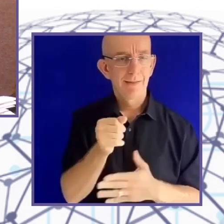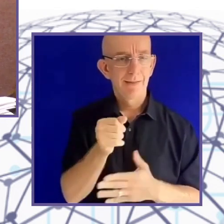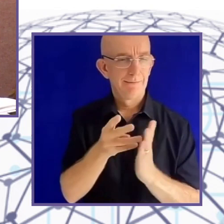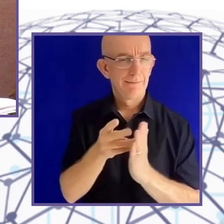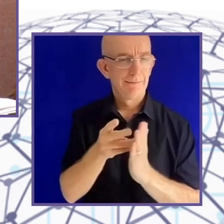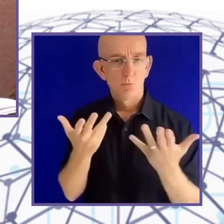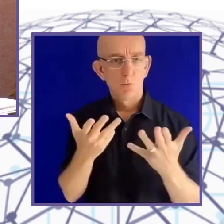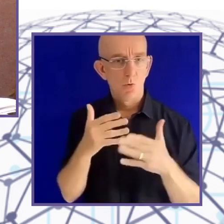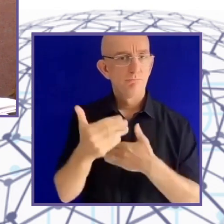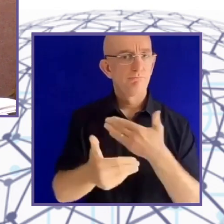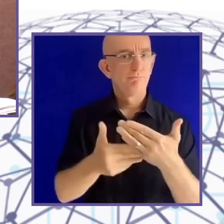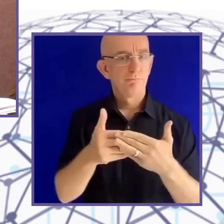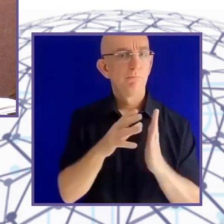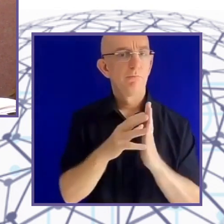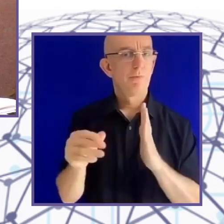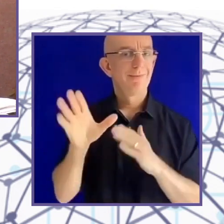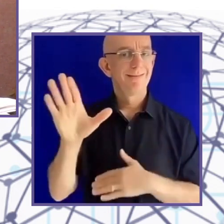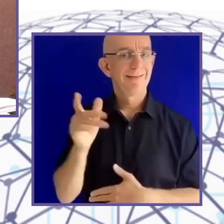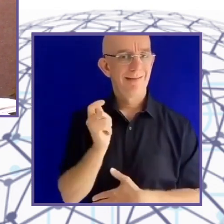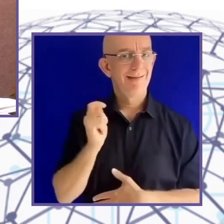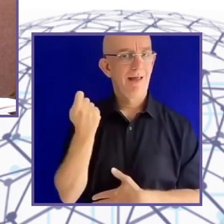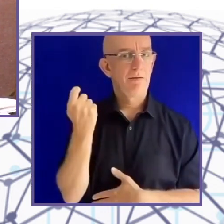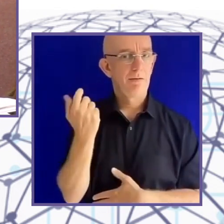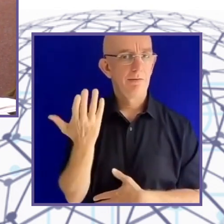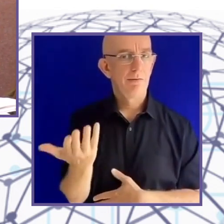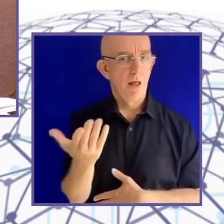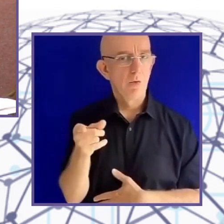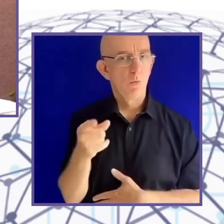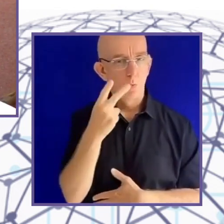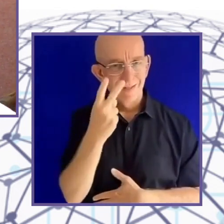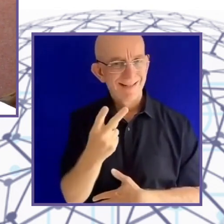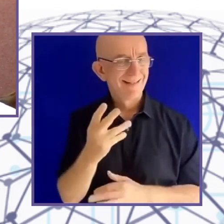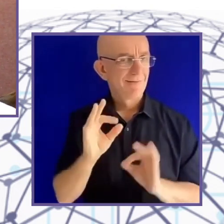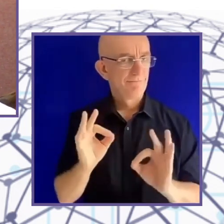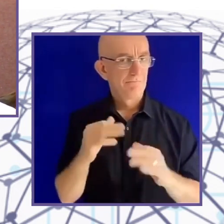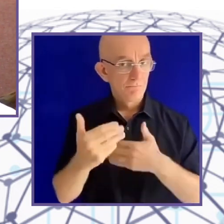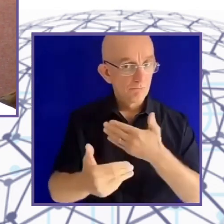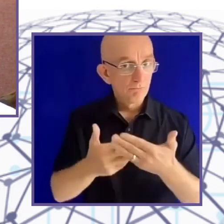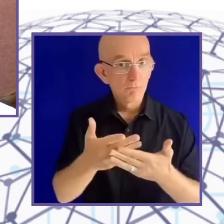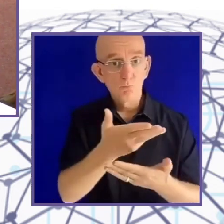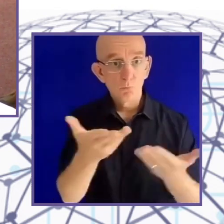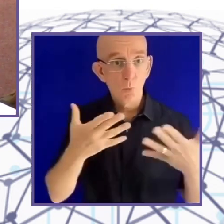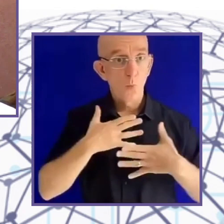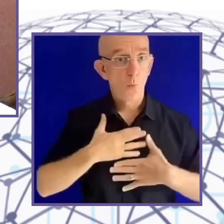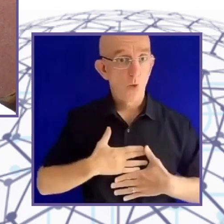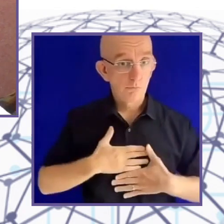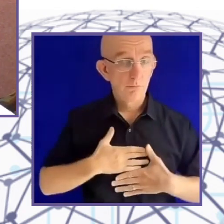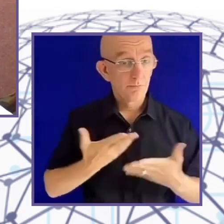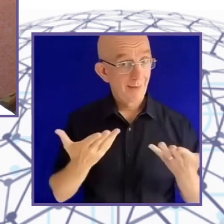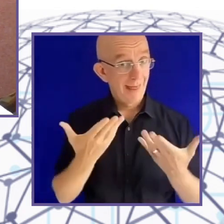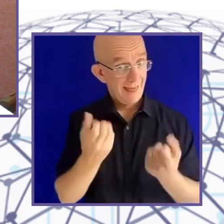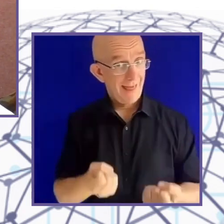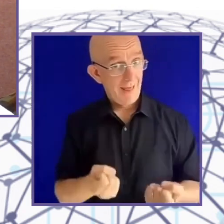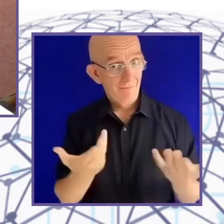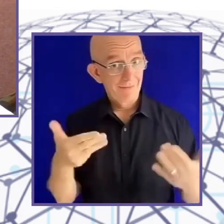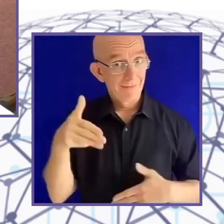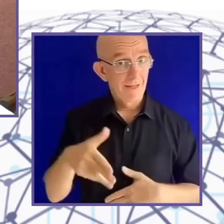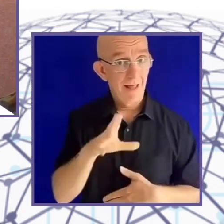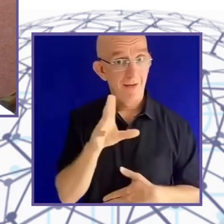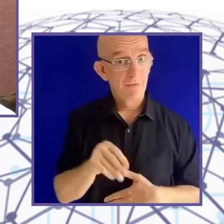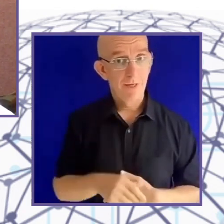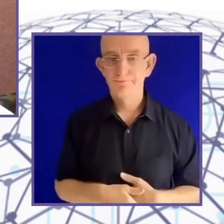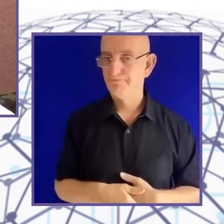but that's a discussion for another day. So what did we learn that works? There